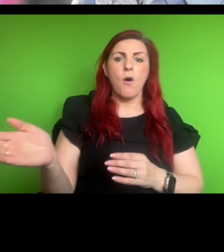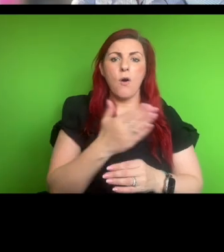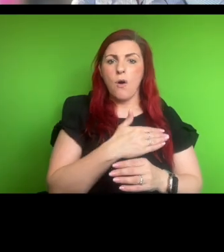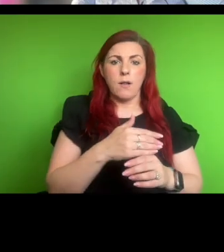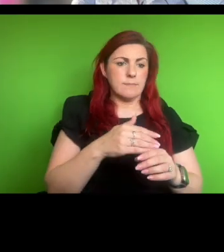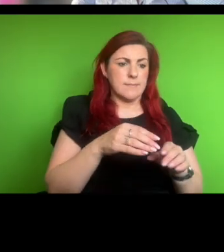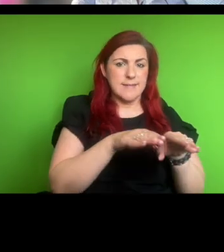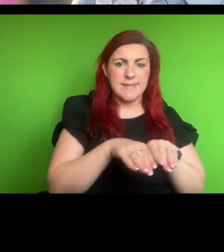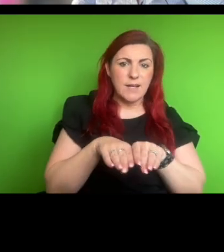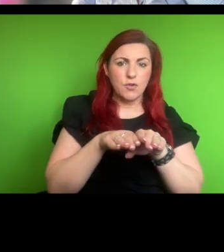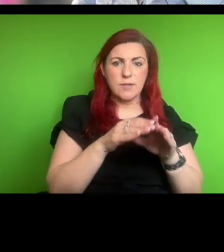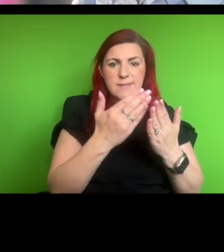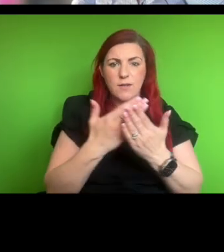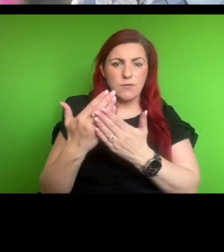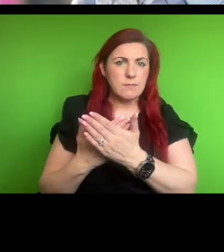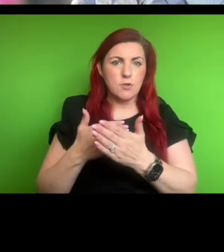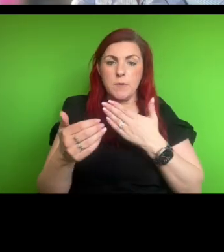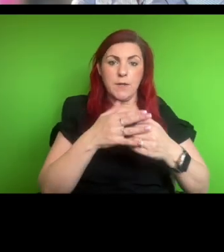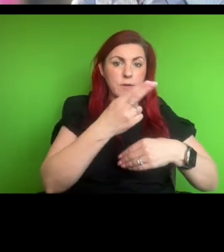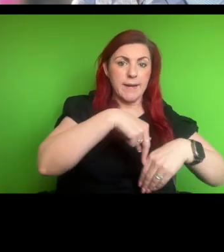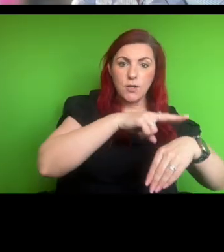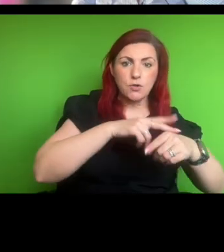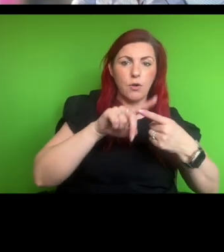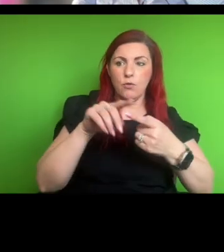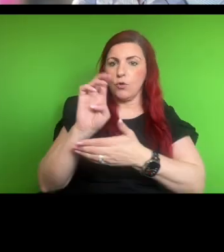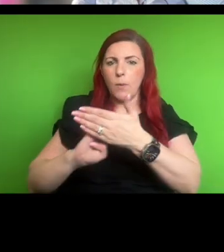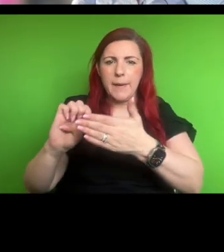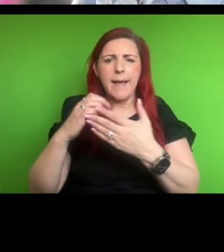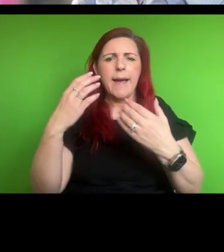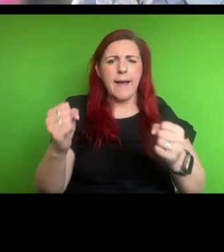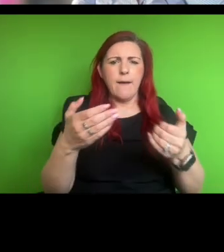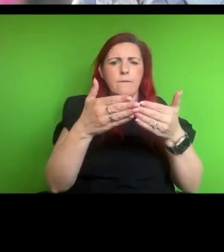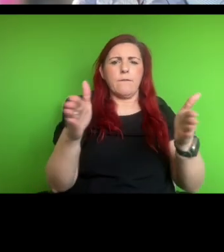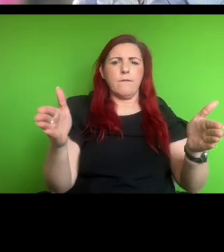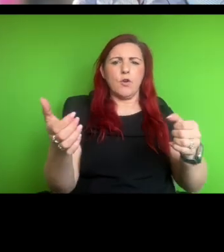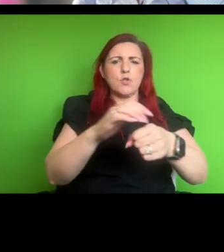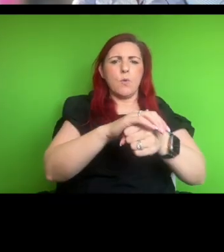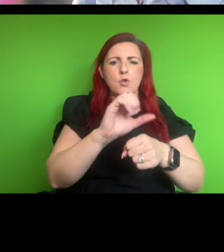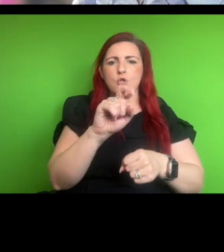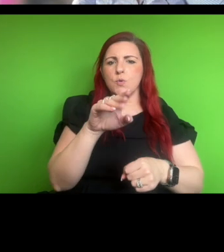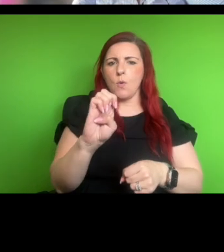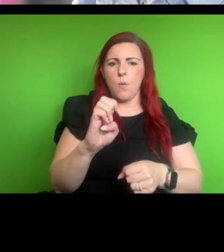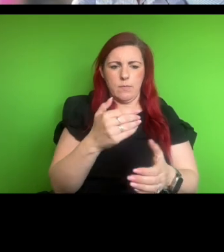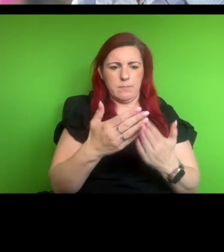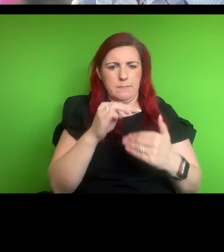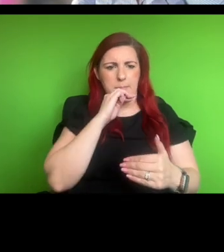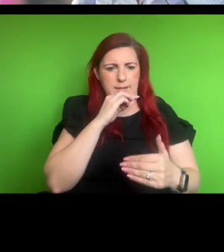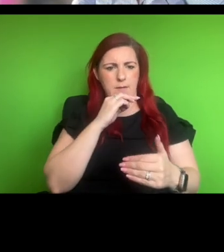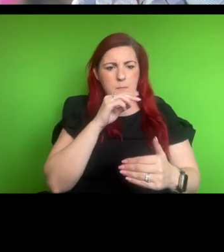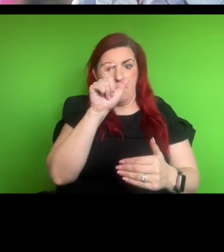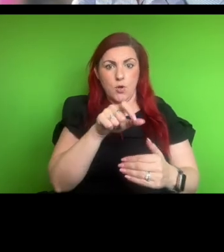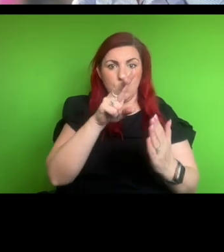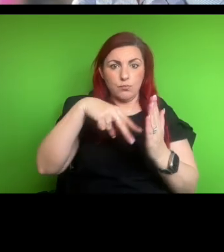European level, it has a scope. And this helps the reader of the standard and the user of the standard